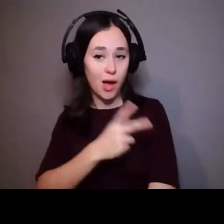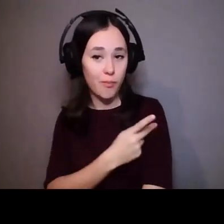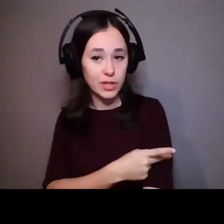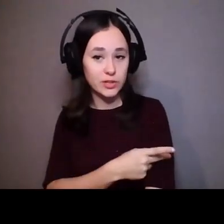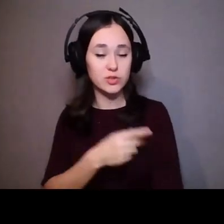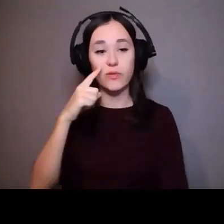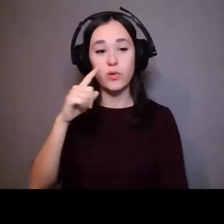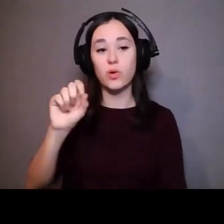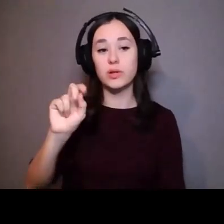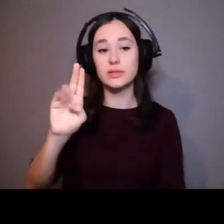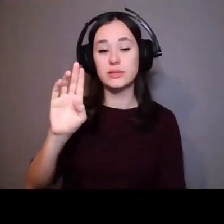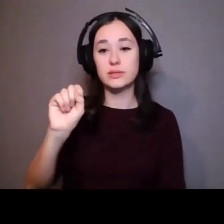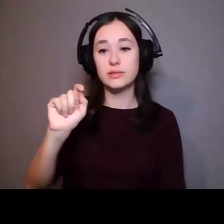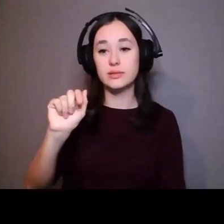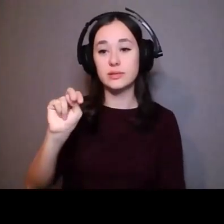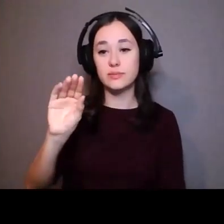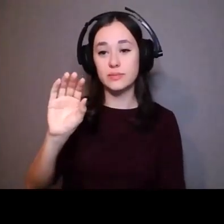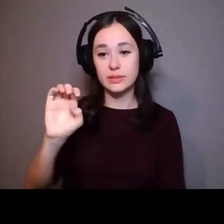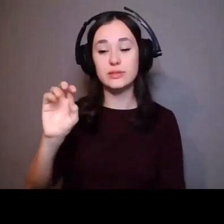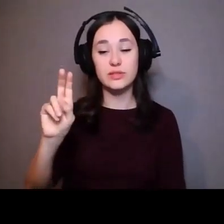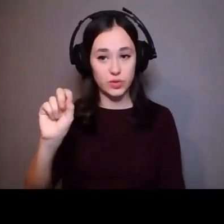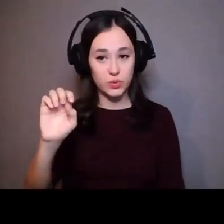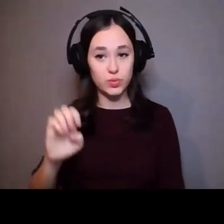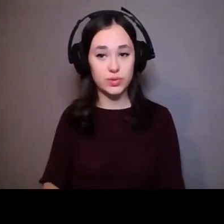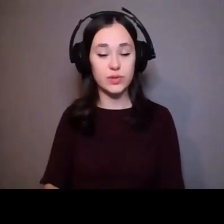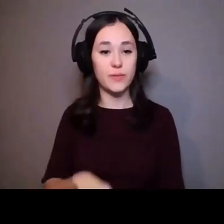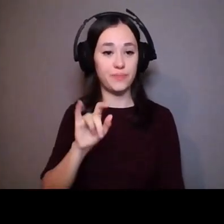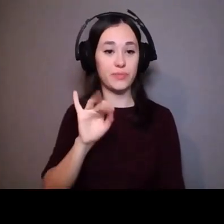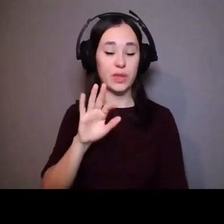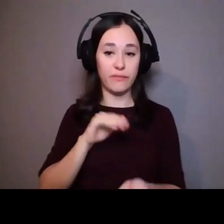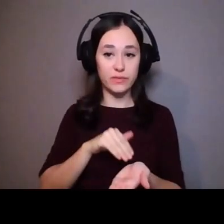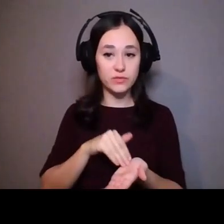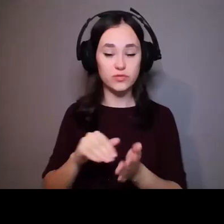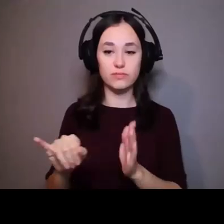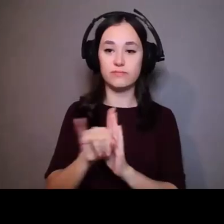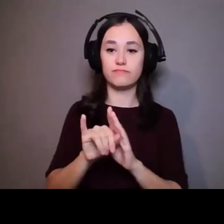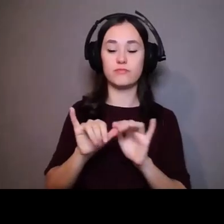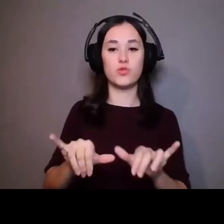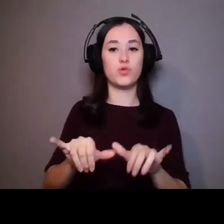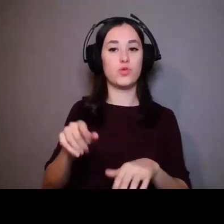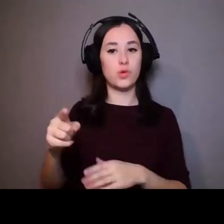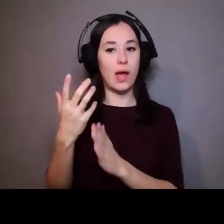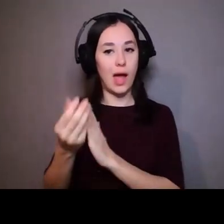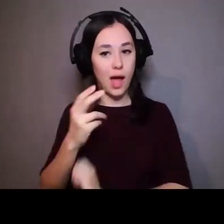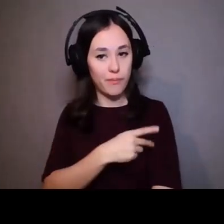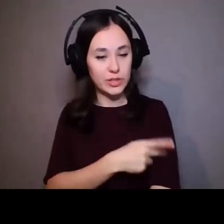substance use, where there's a clinical evidence base that indicates that's a more effective and more efficient